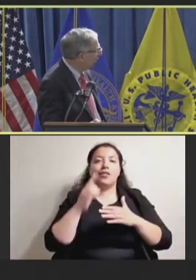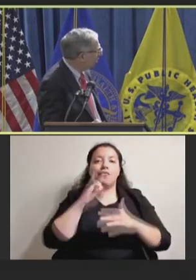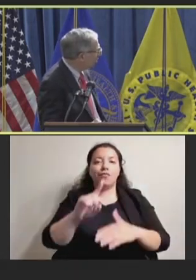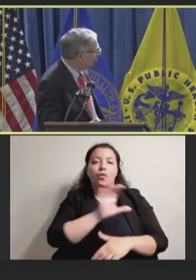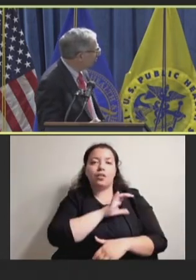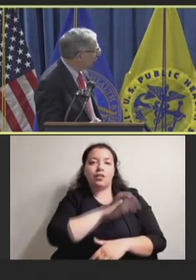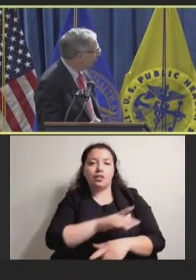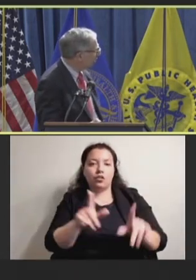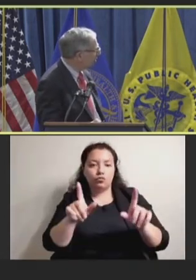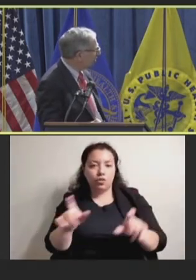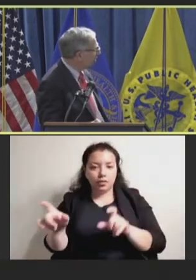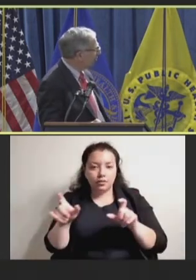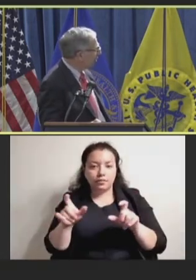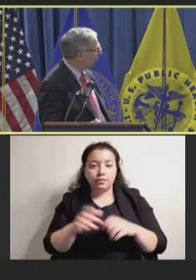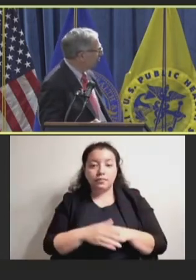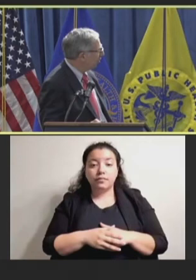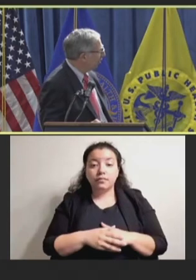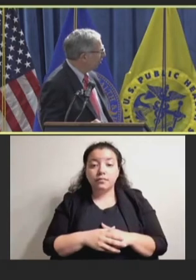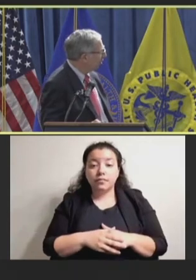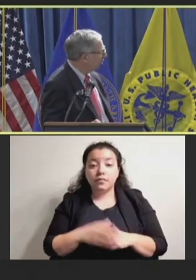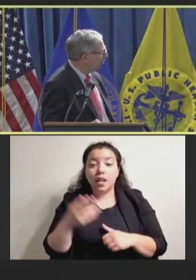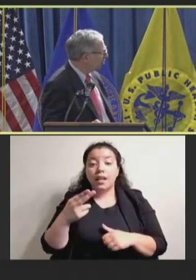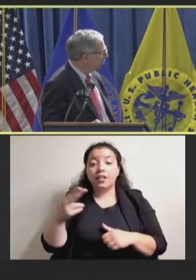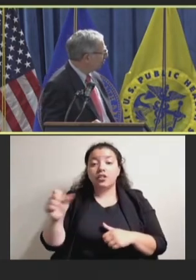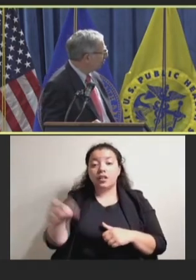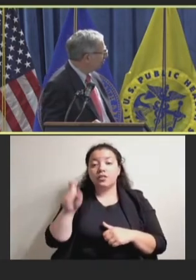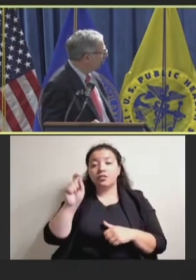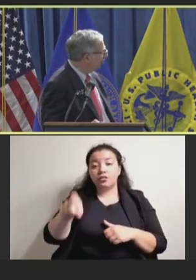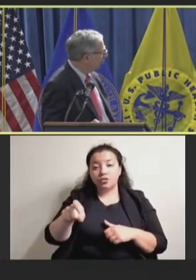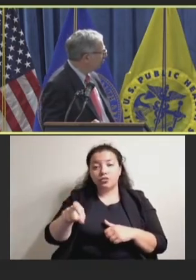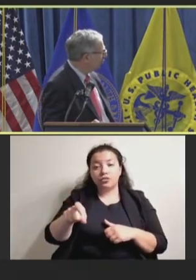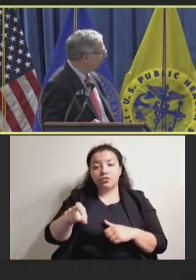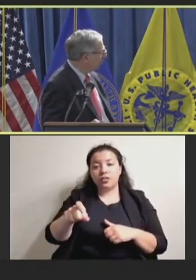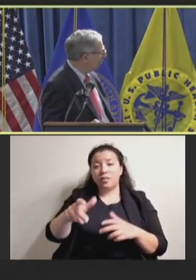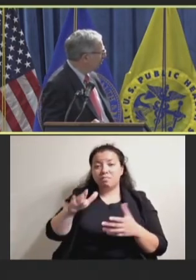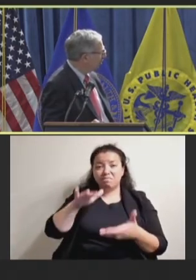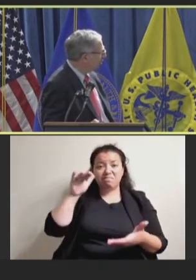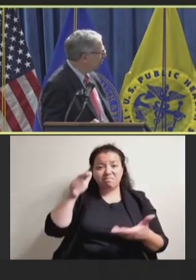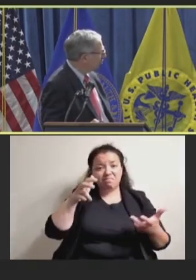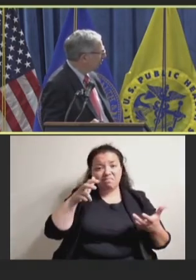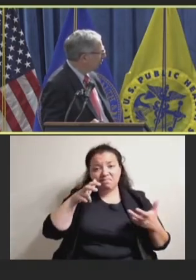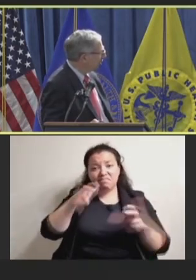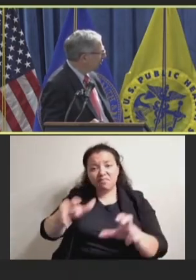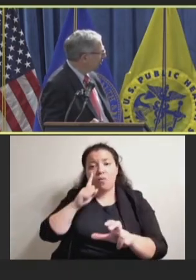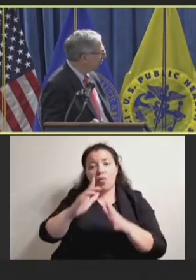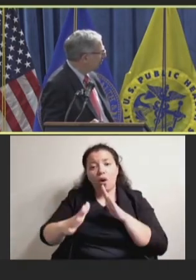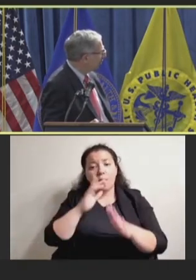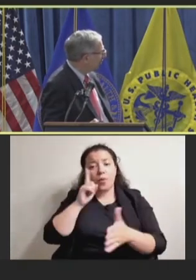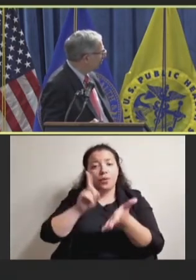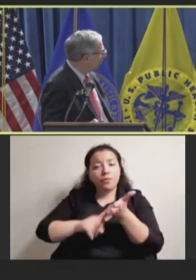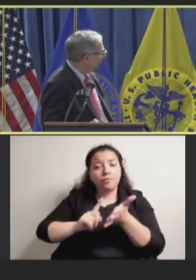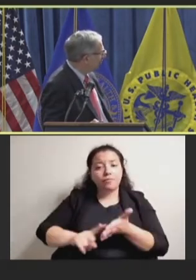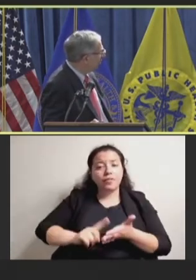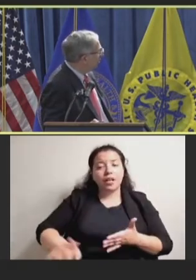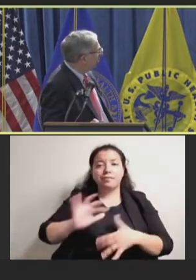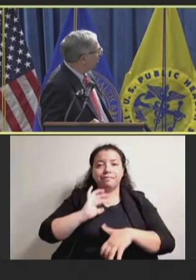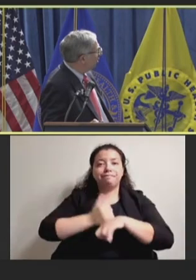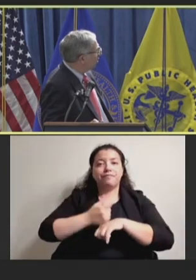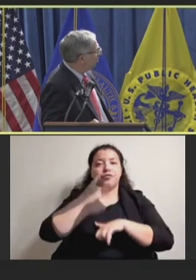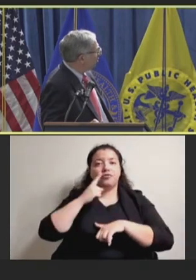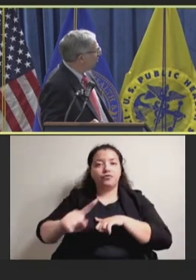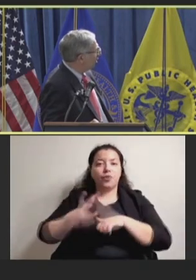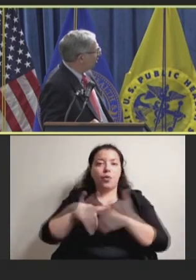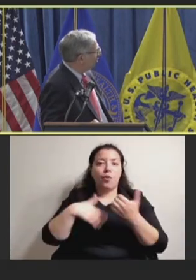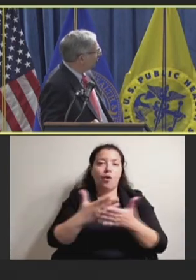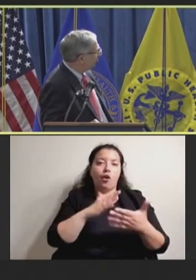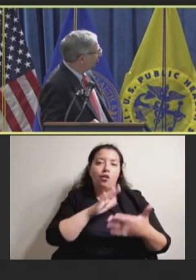And HHS should substantially invest in community research infrastructure that will improve representation in clinical trials and clinical research.